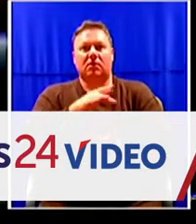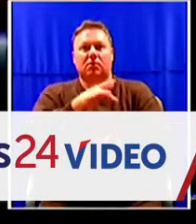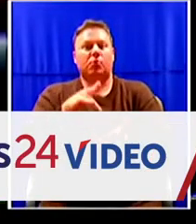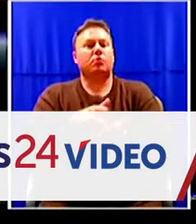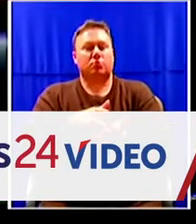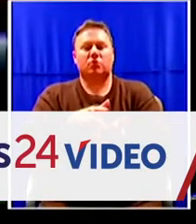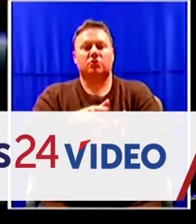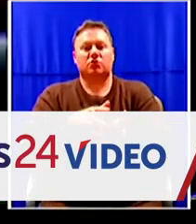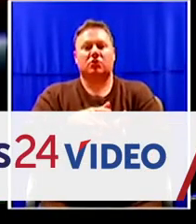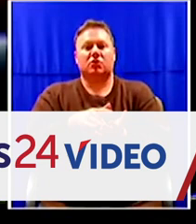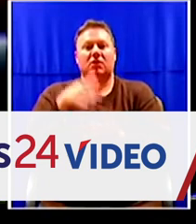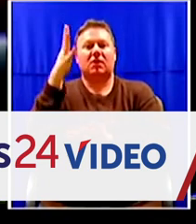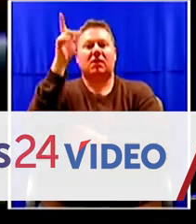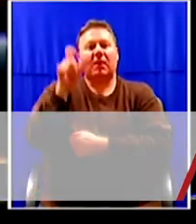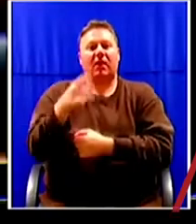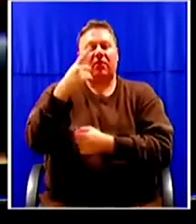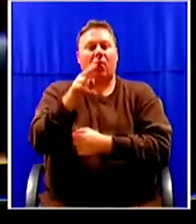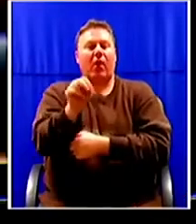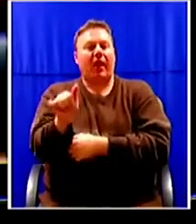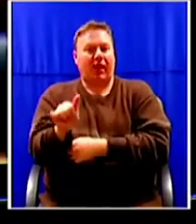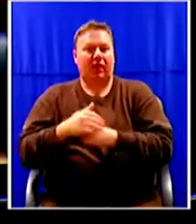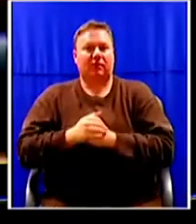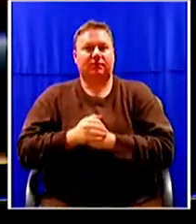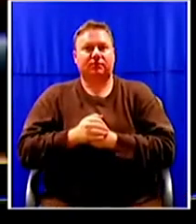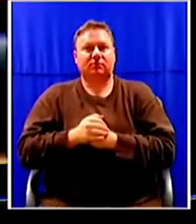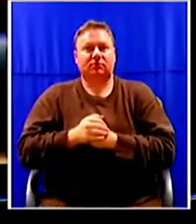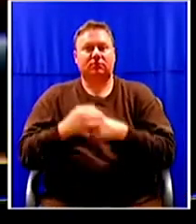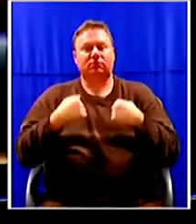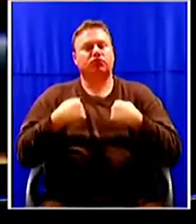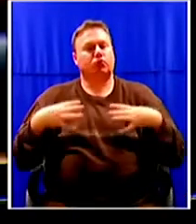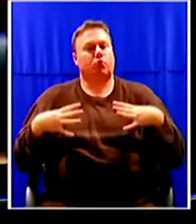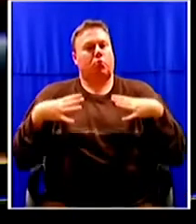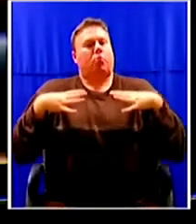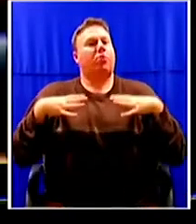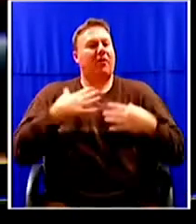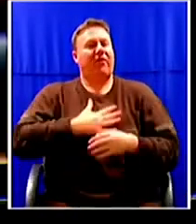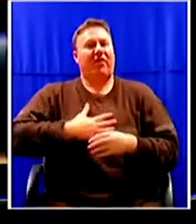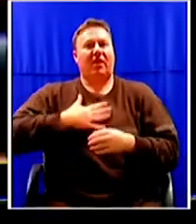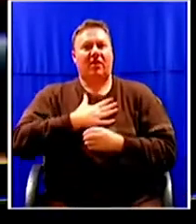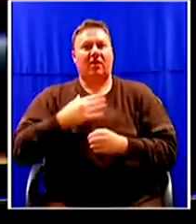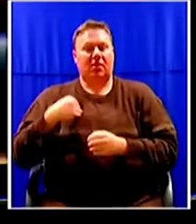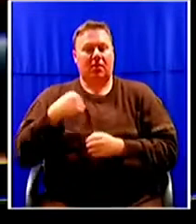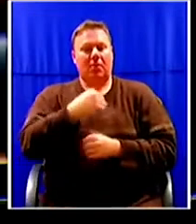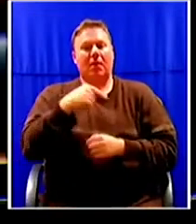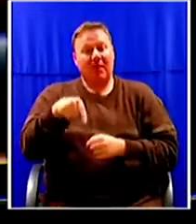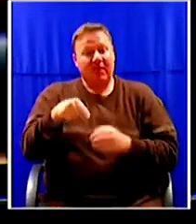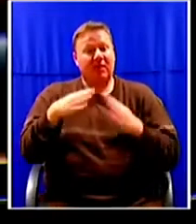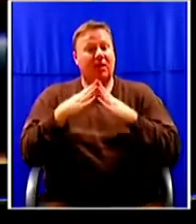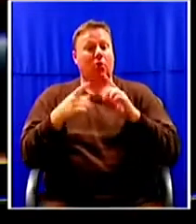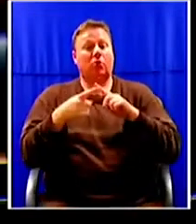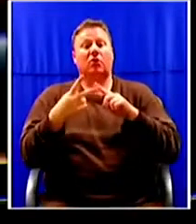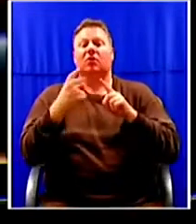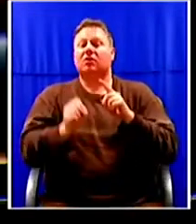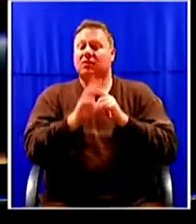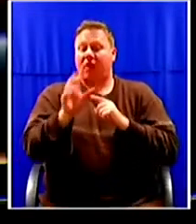august House. I also felt great pride, both as a member of this House and as a South